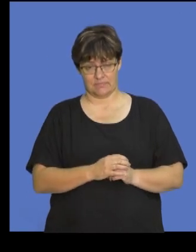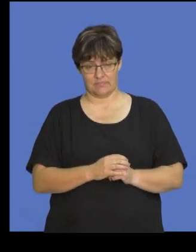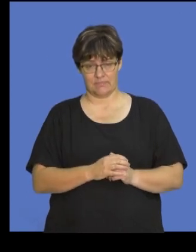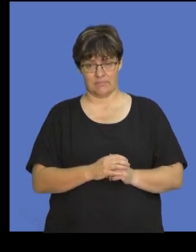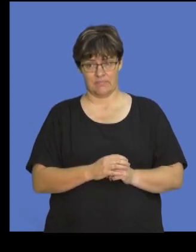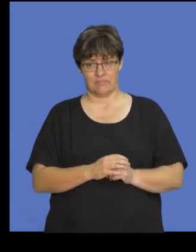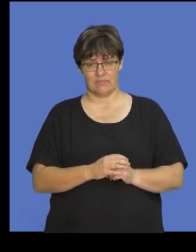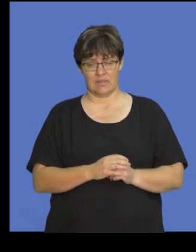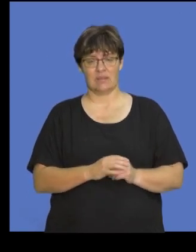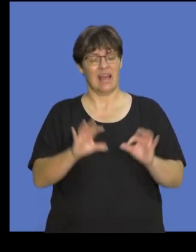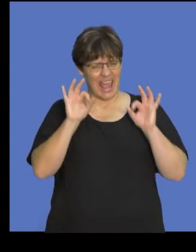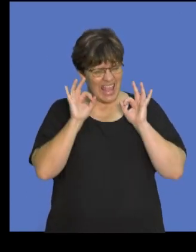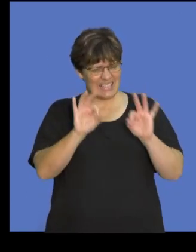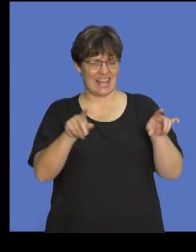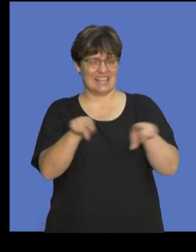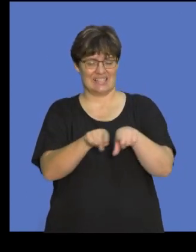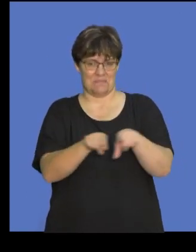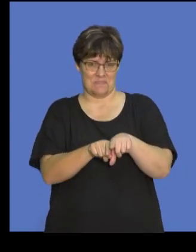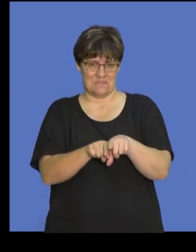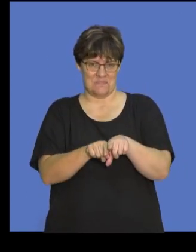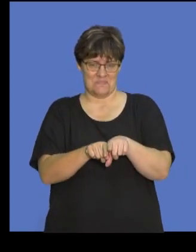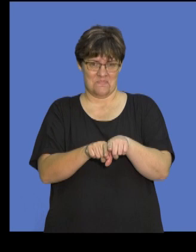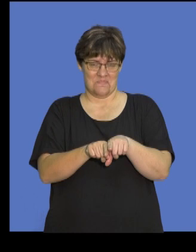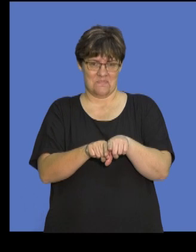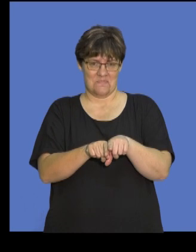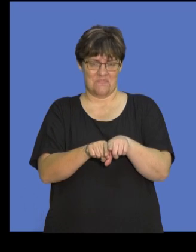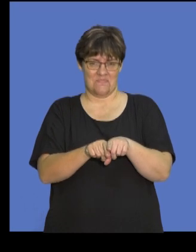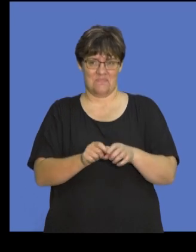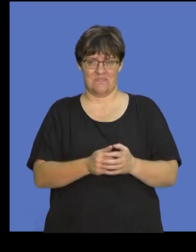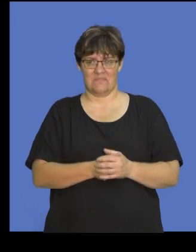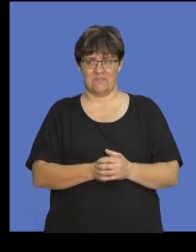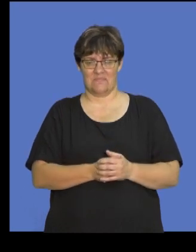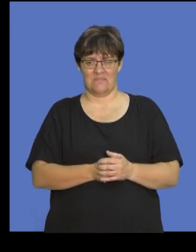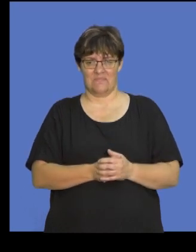16,67%. So this is exactly the same as